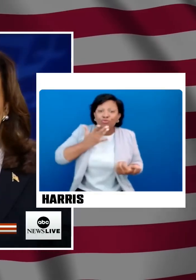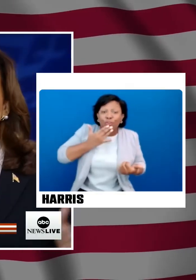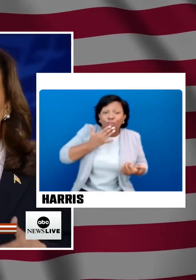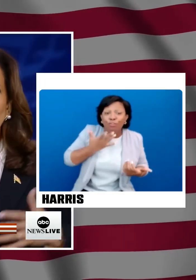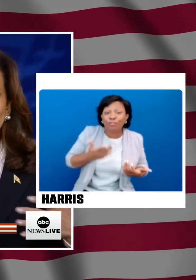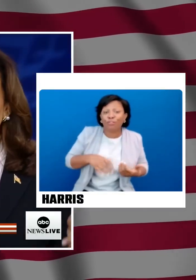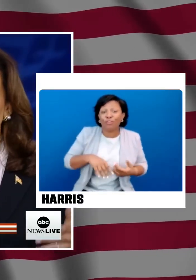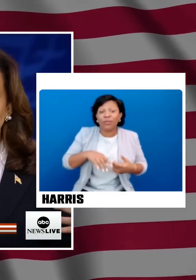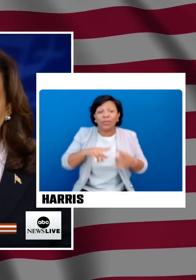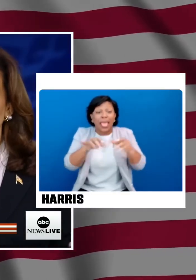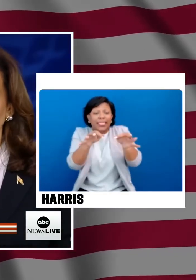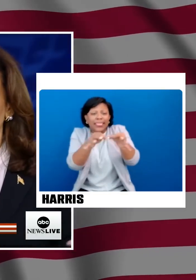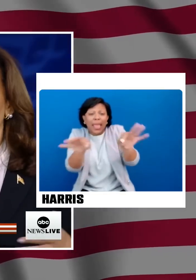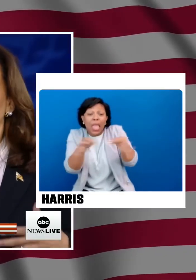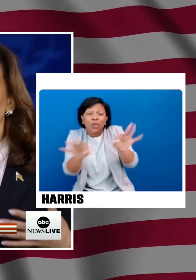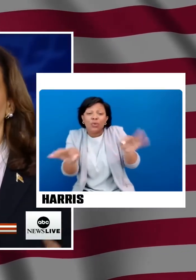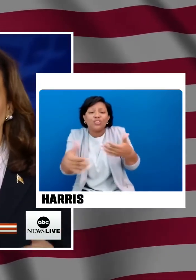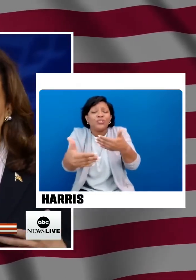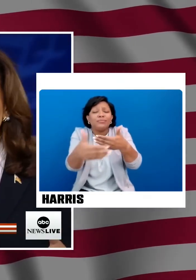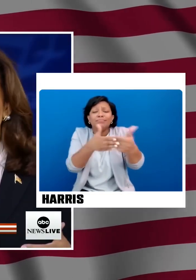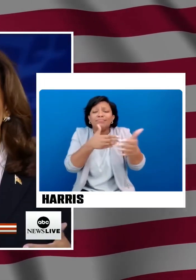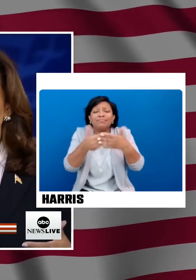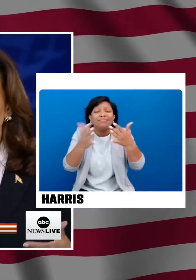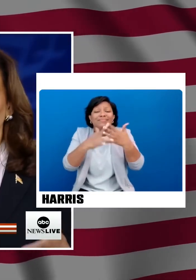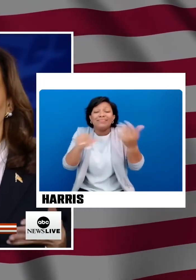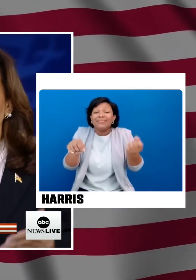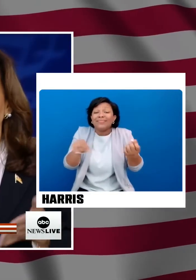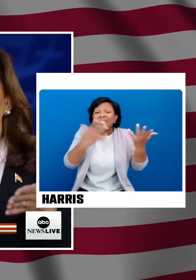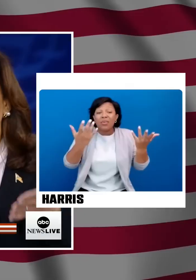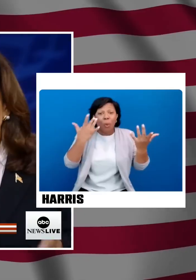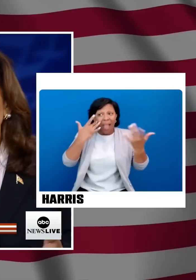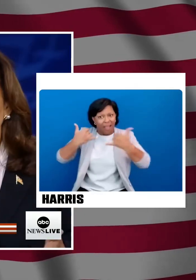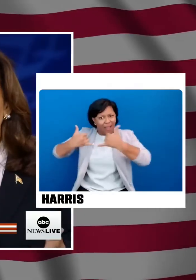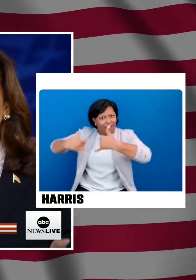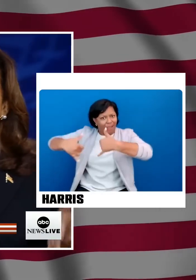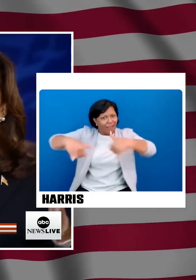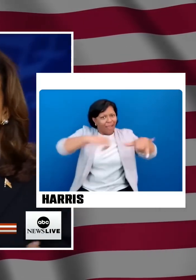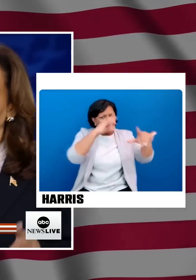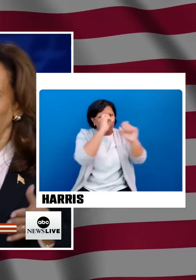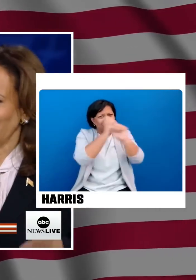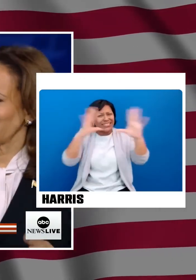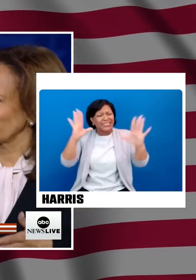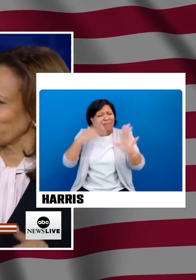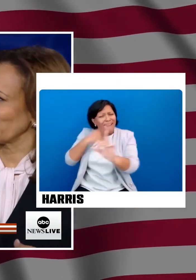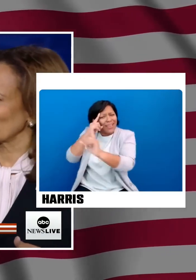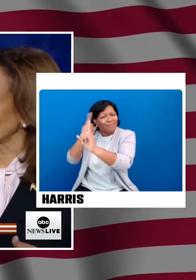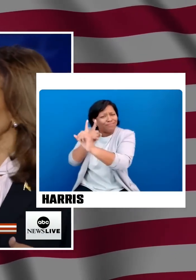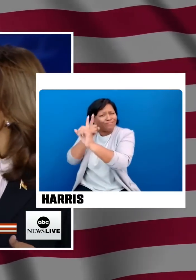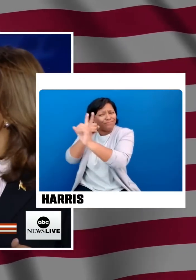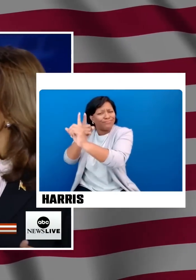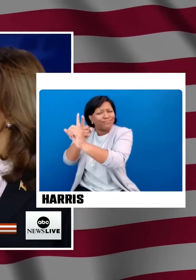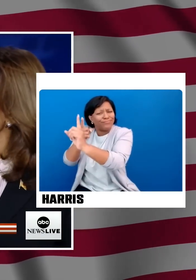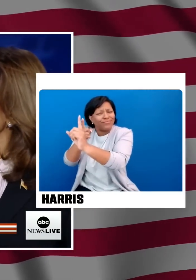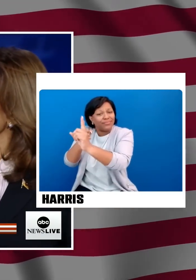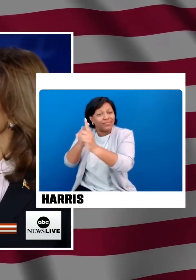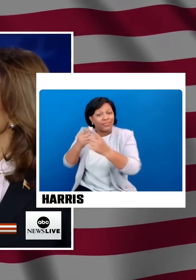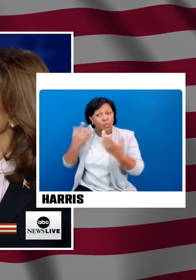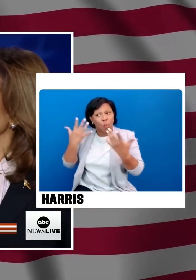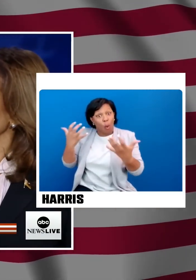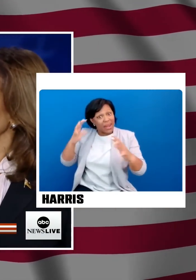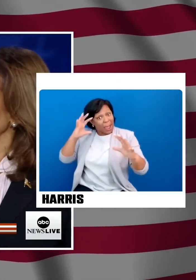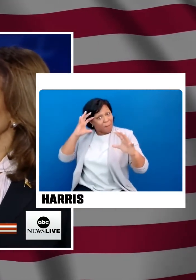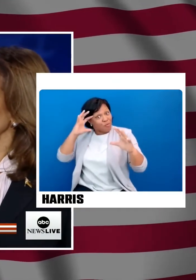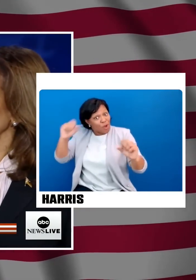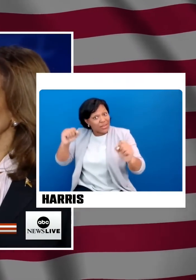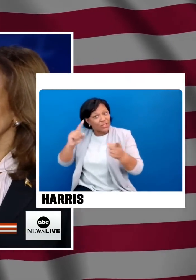all have the same dreams and aspirations and want a president who invests in those, not in hate and division. Vice President